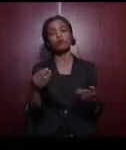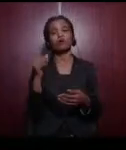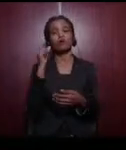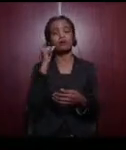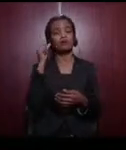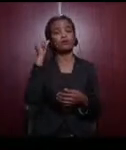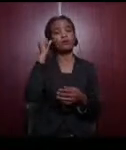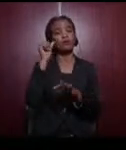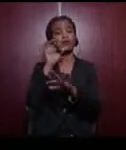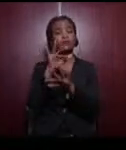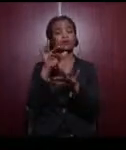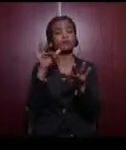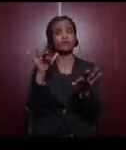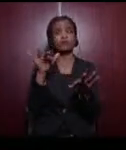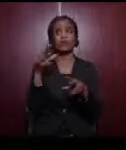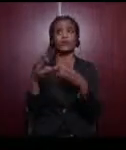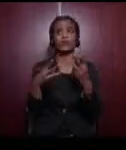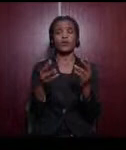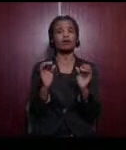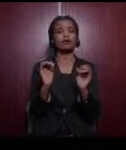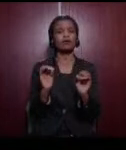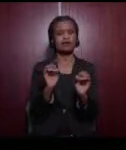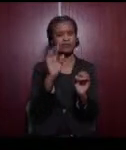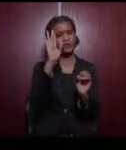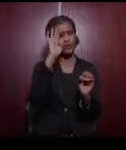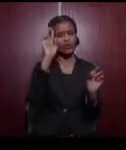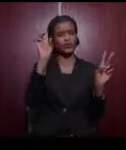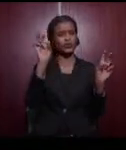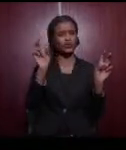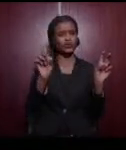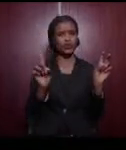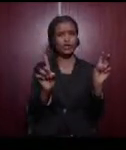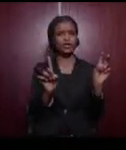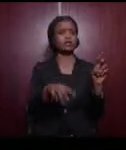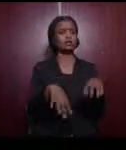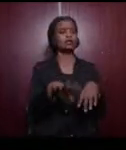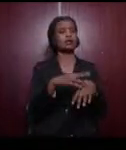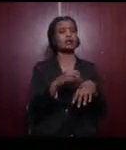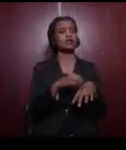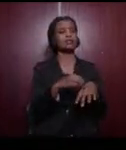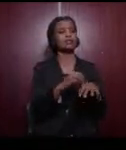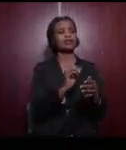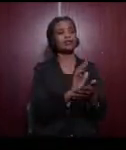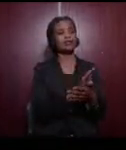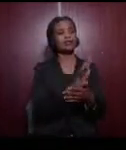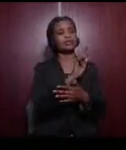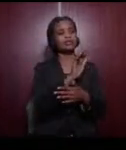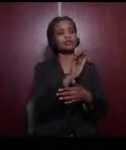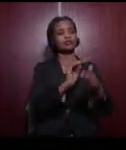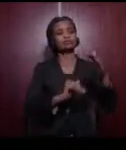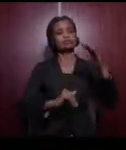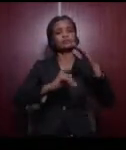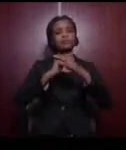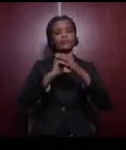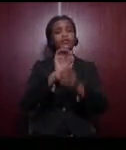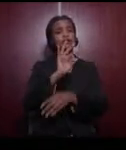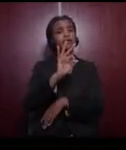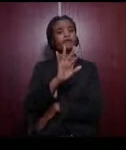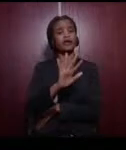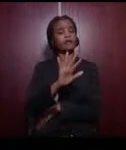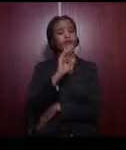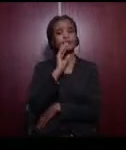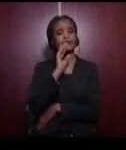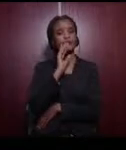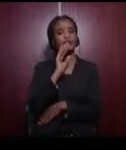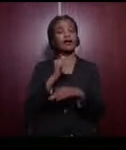thing at the age of 35 to this age, or at the age of 20 or 18 or to 35, also to service, and the